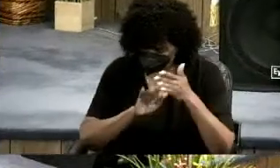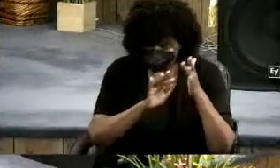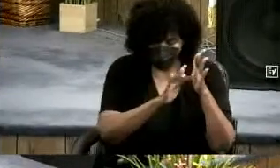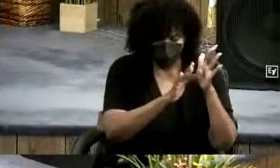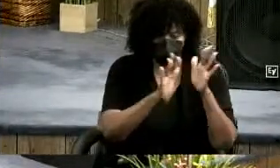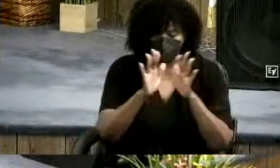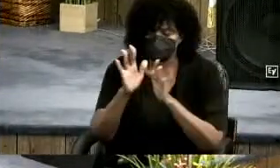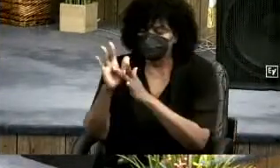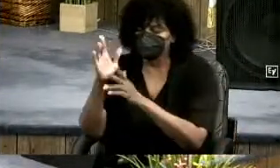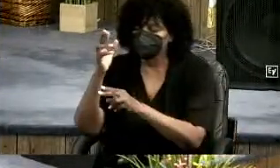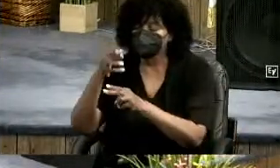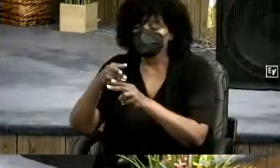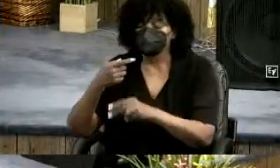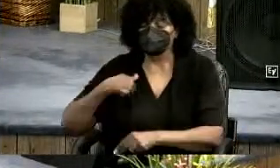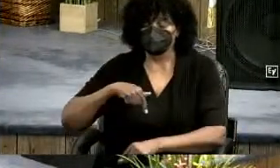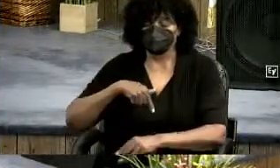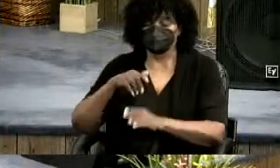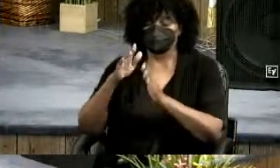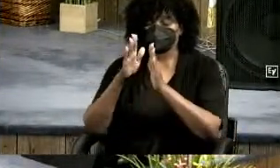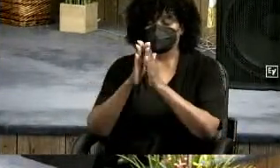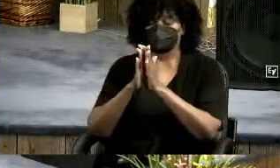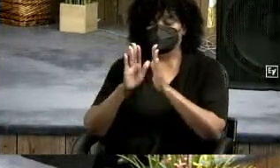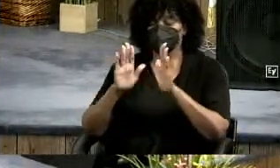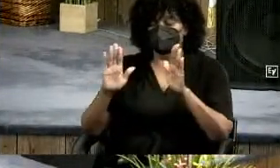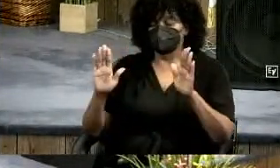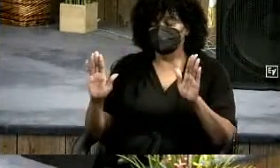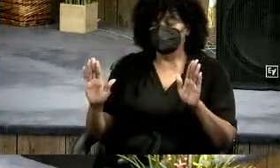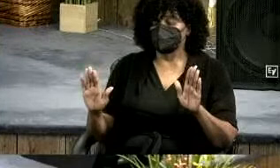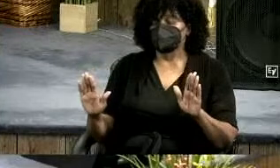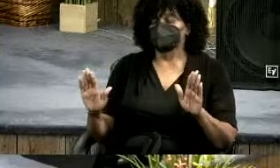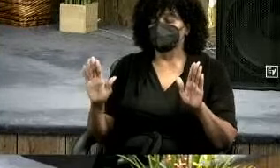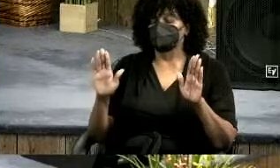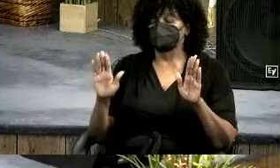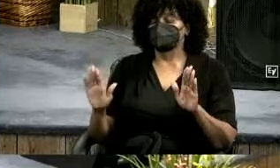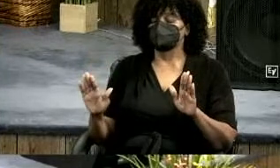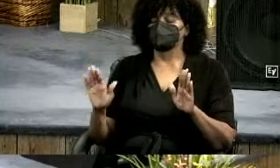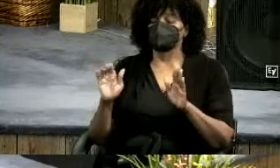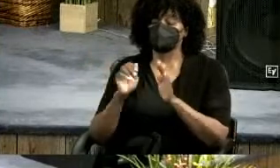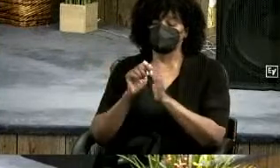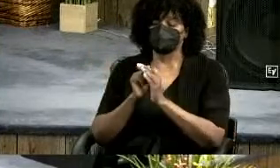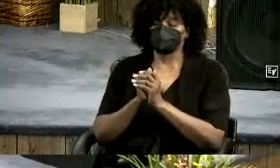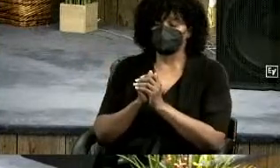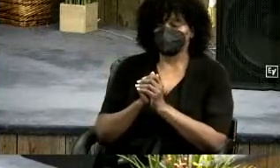pray. Amen and amen. Amen, amen. Look,